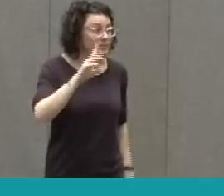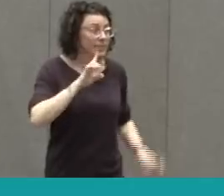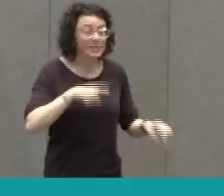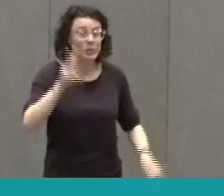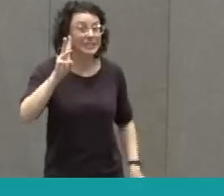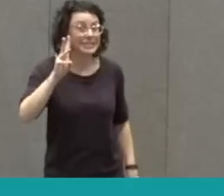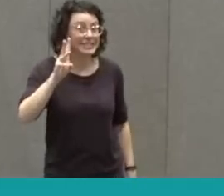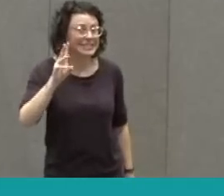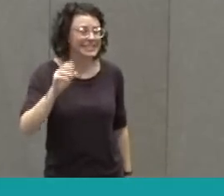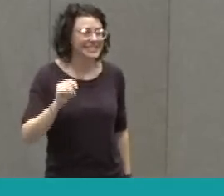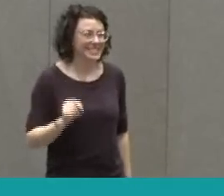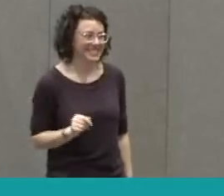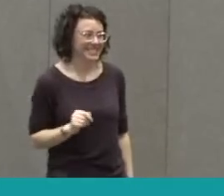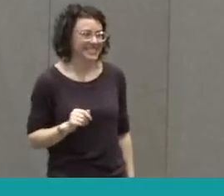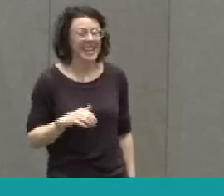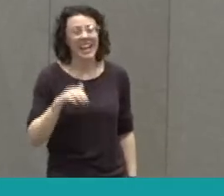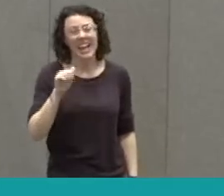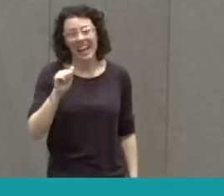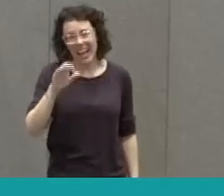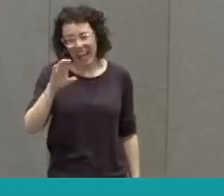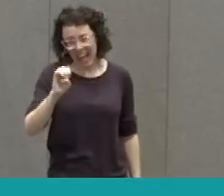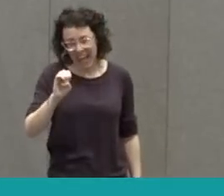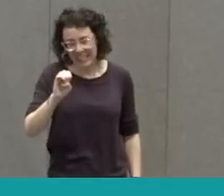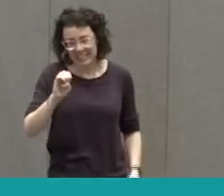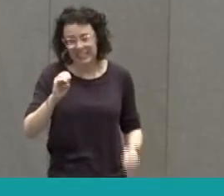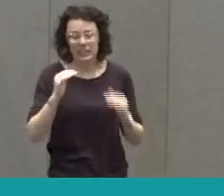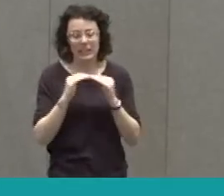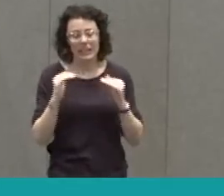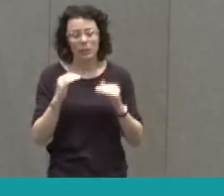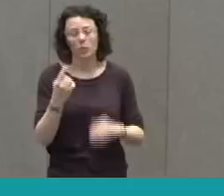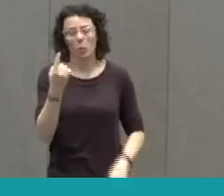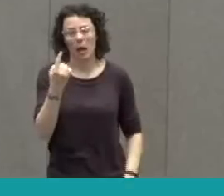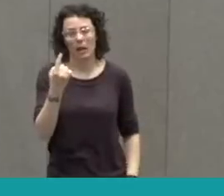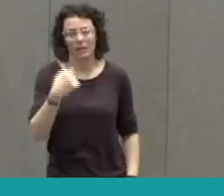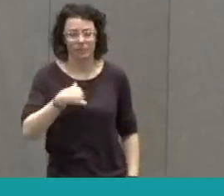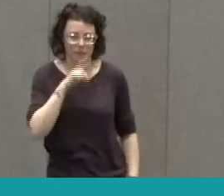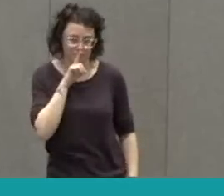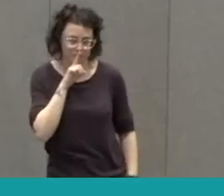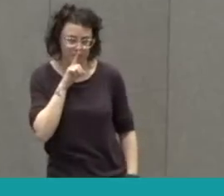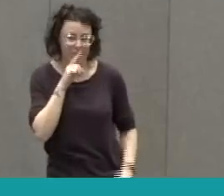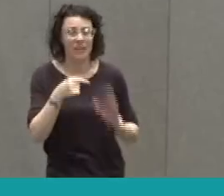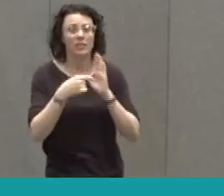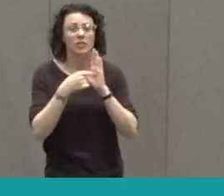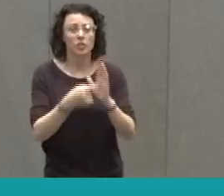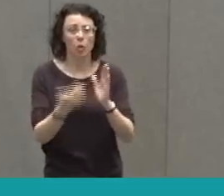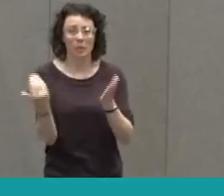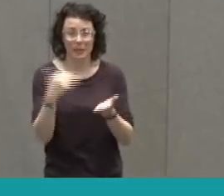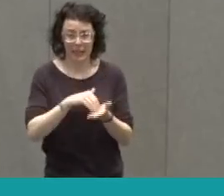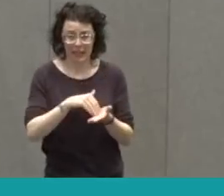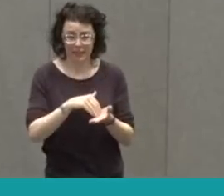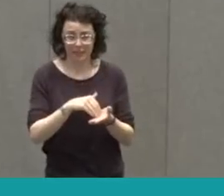Sorry, aces are 1s. I apologize. That's one thing that I did not say. So let's show them again.